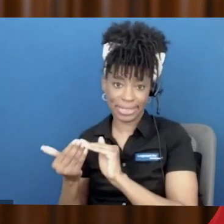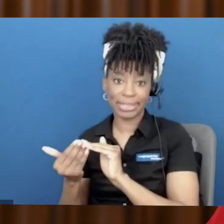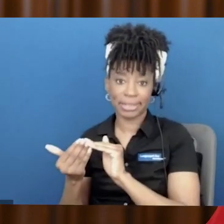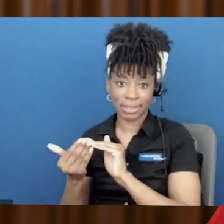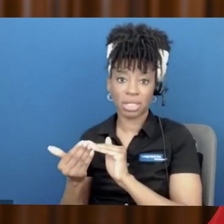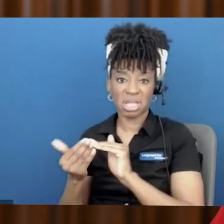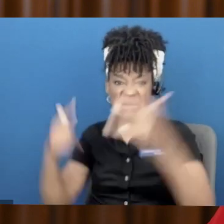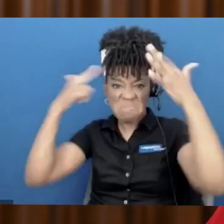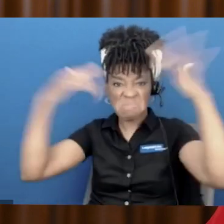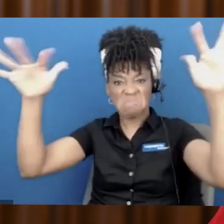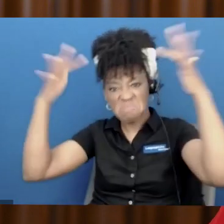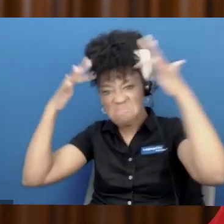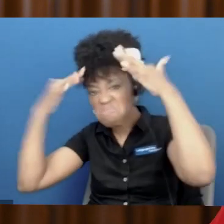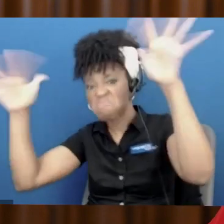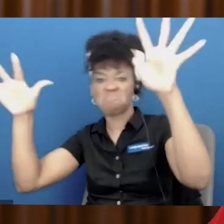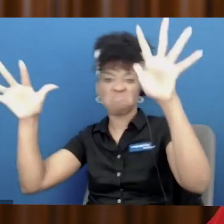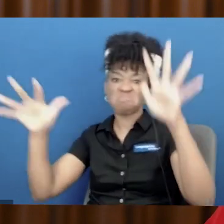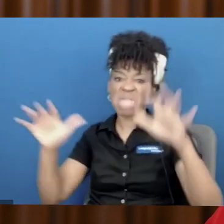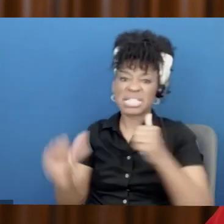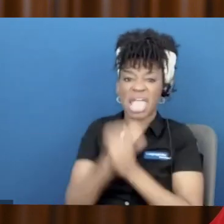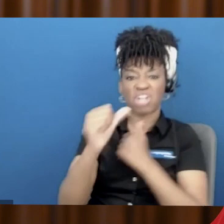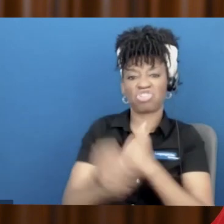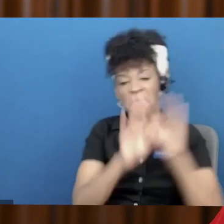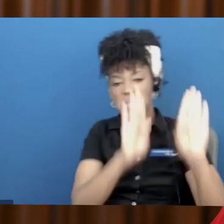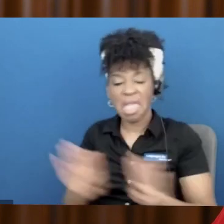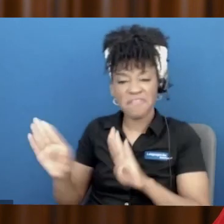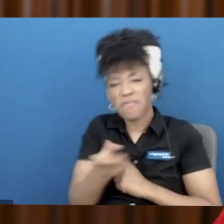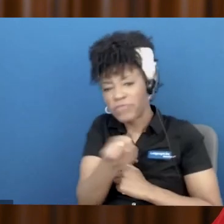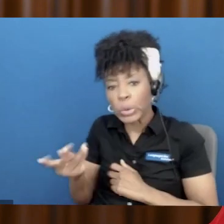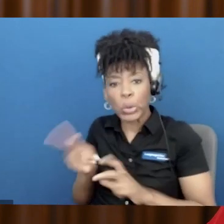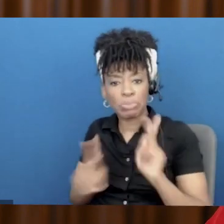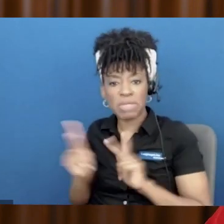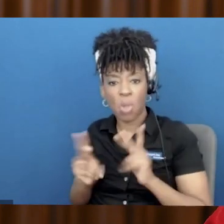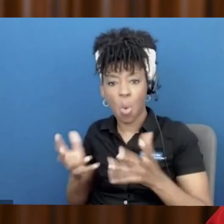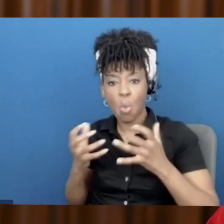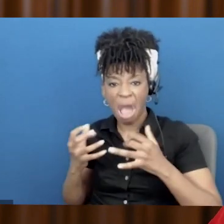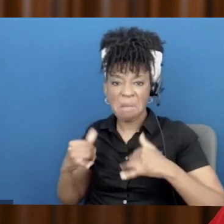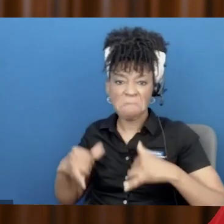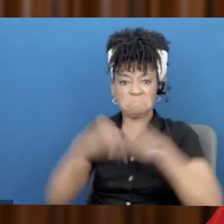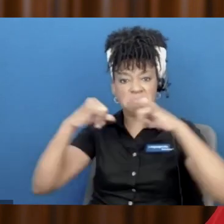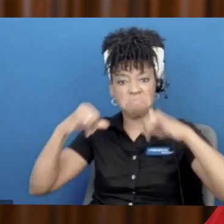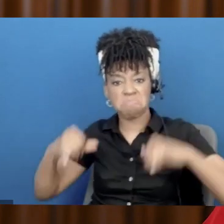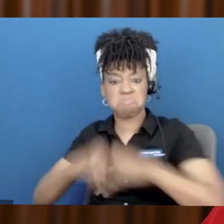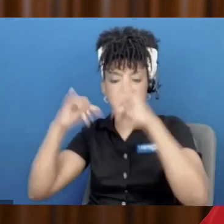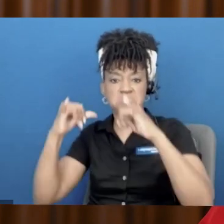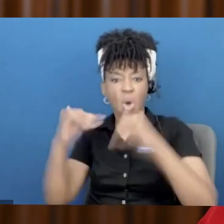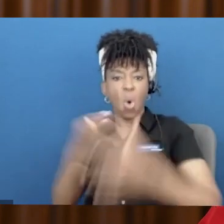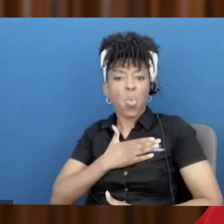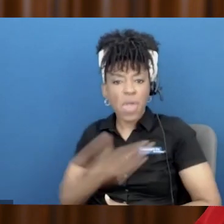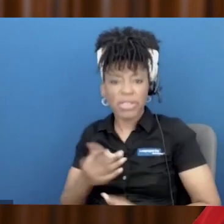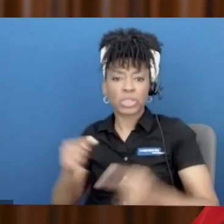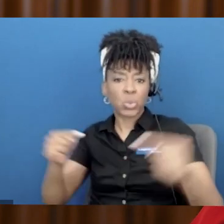and dangerous acts by a few individuals, intent on settling scores and willing to endanger their neighbors